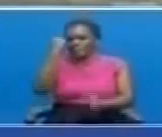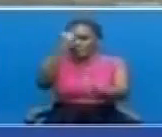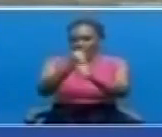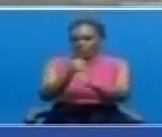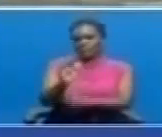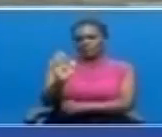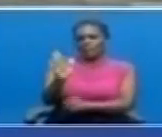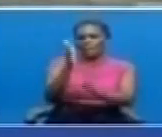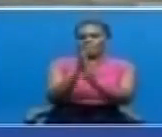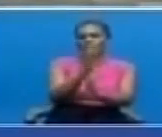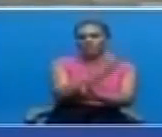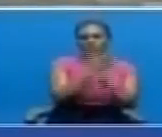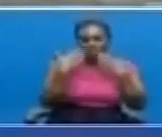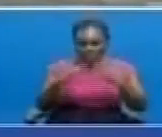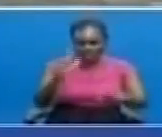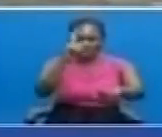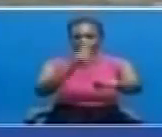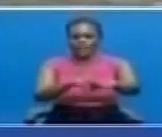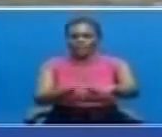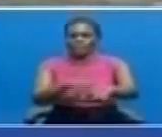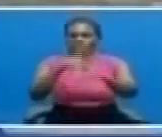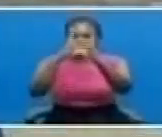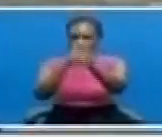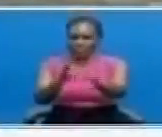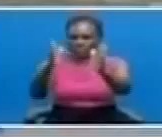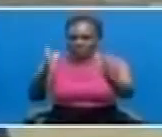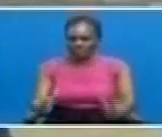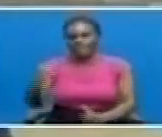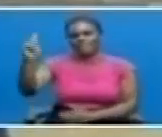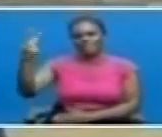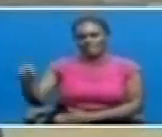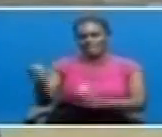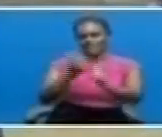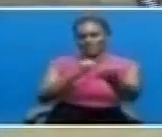performances before the end of the season. Robinson Okenye, KTN Sports.